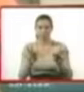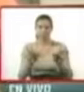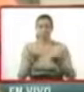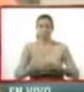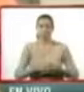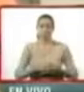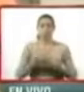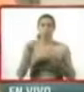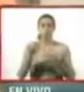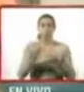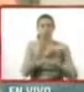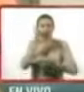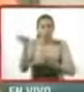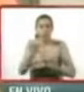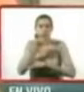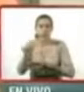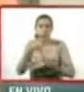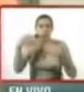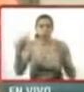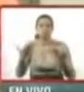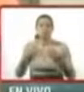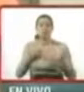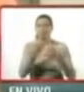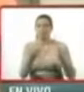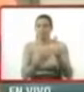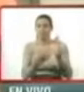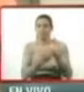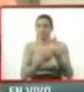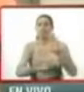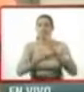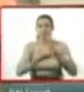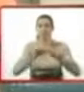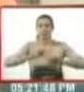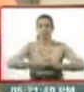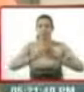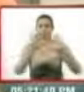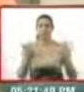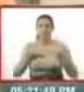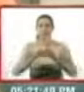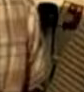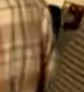Enrique Capriles is looking for some kind of international intervention.